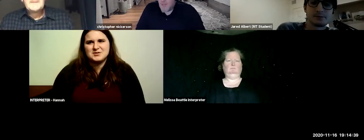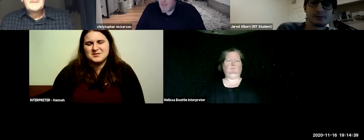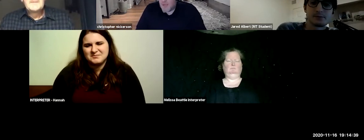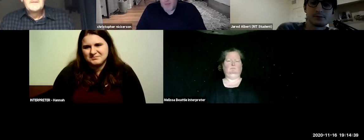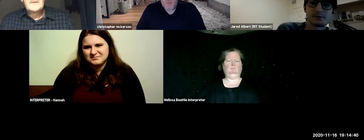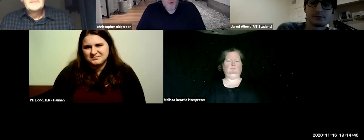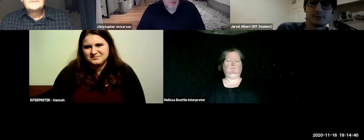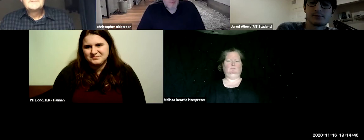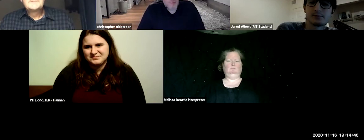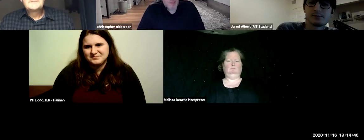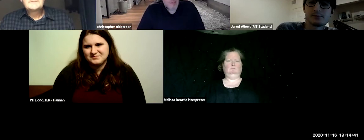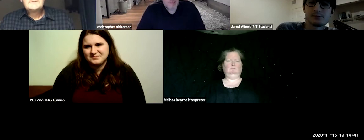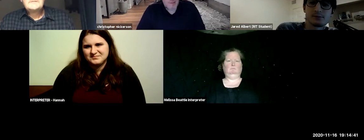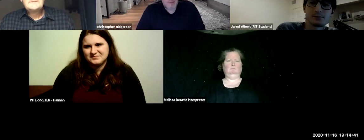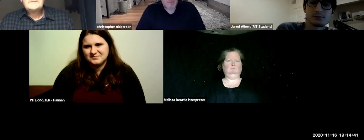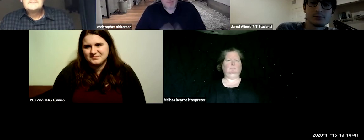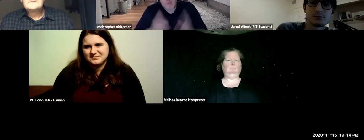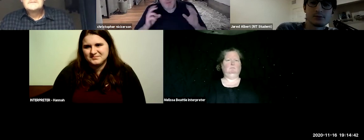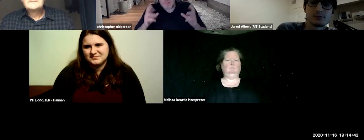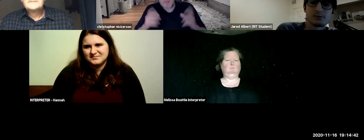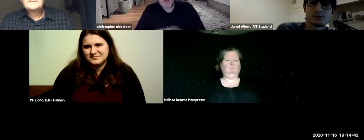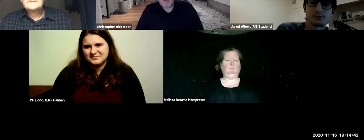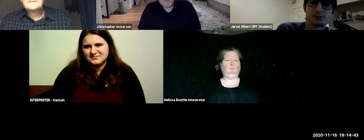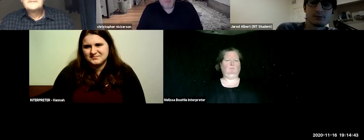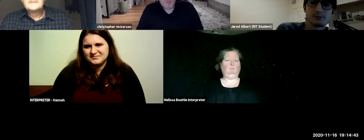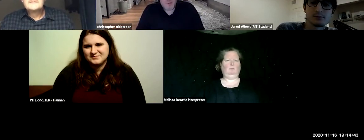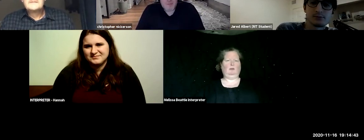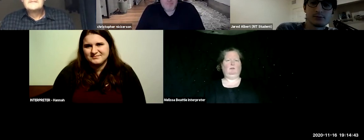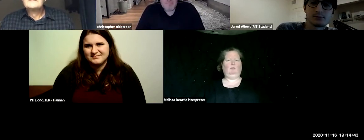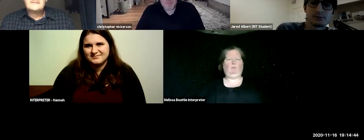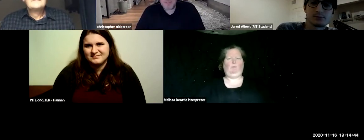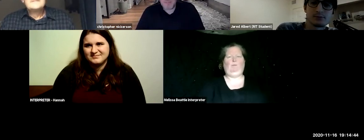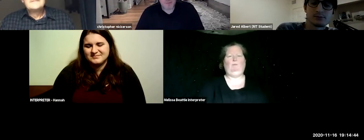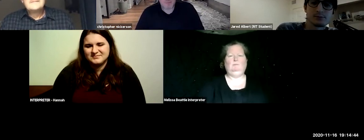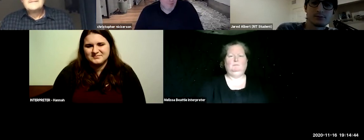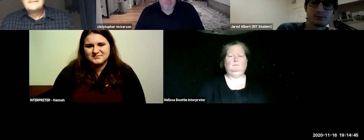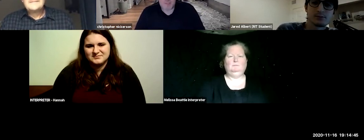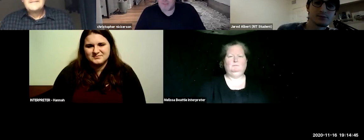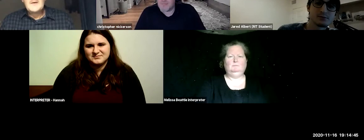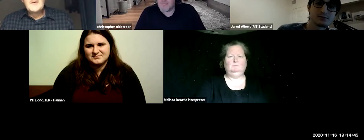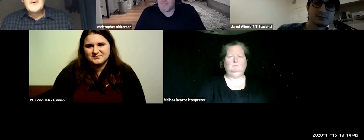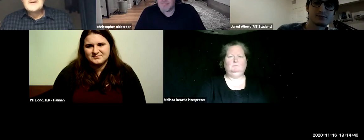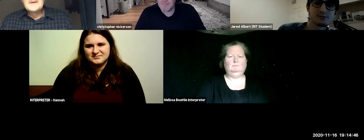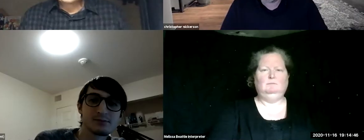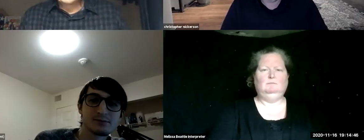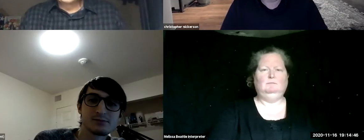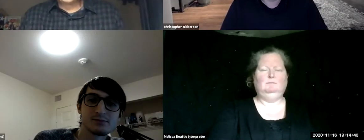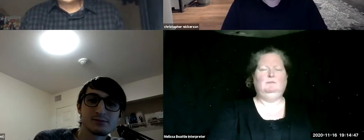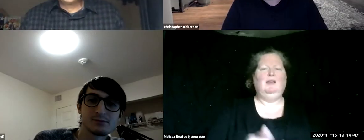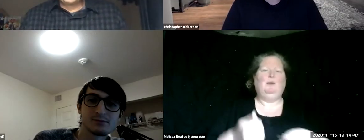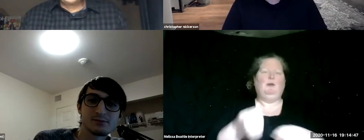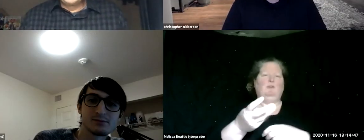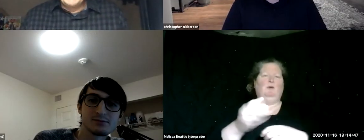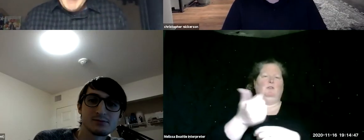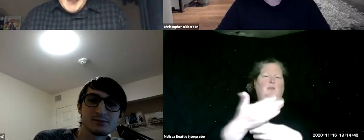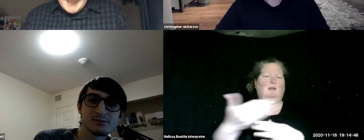stuff. No, I was just gonna say some hairy stuff happened from, you know, like falling through ceilings and other stuff that they like didn't happen to show. Yeah, but we wondered about that. It was